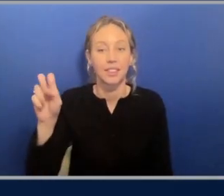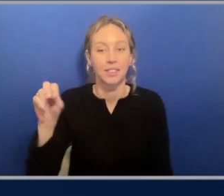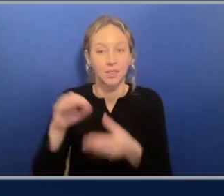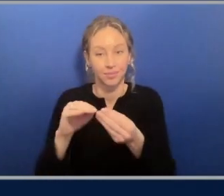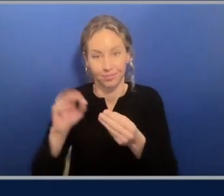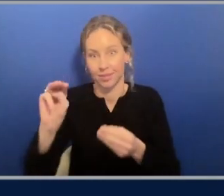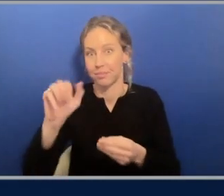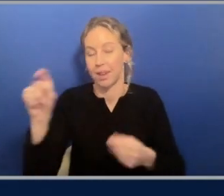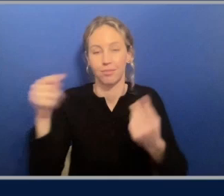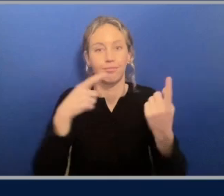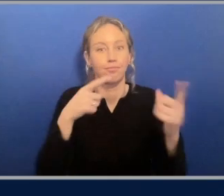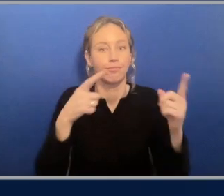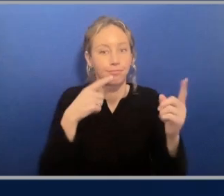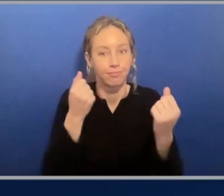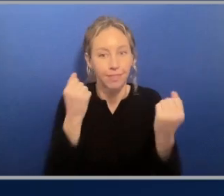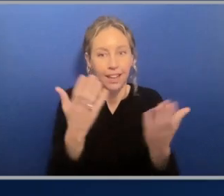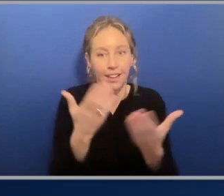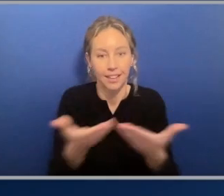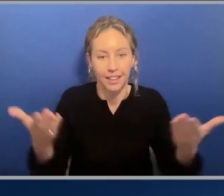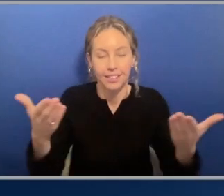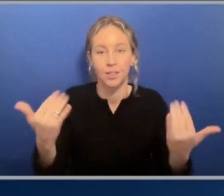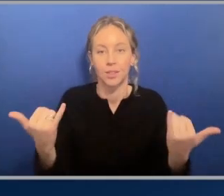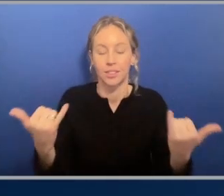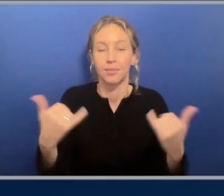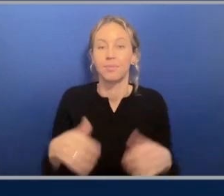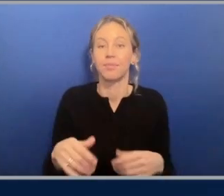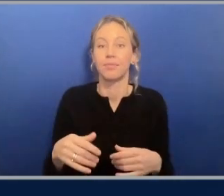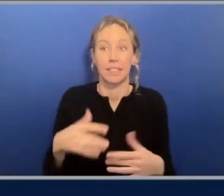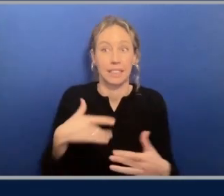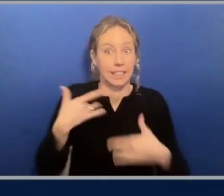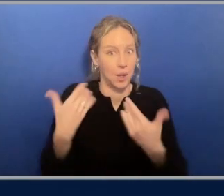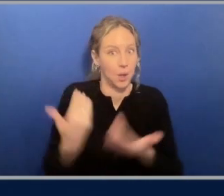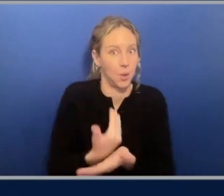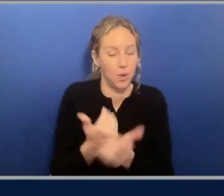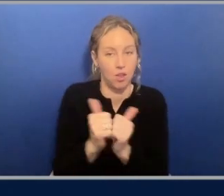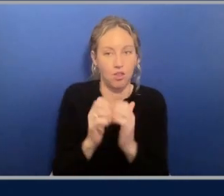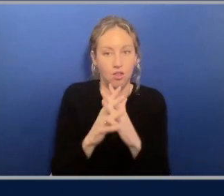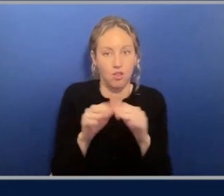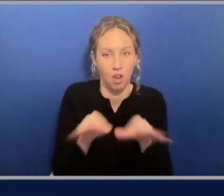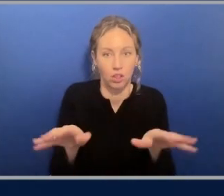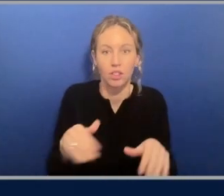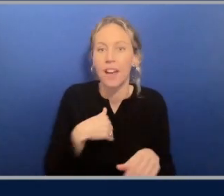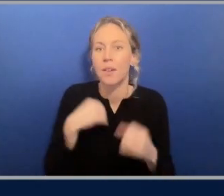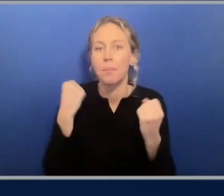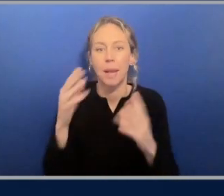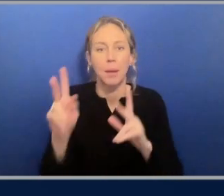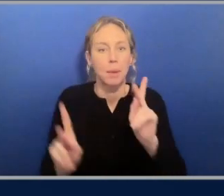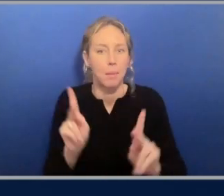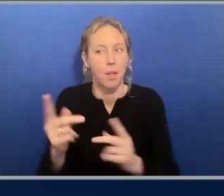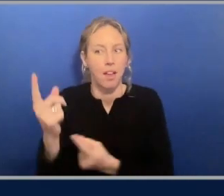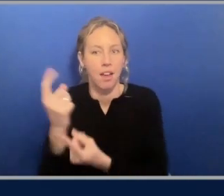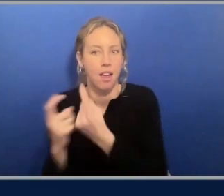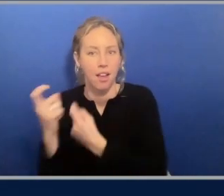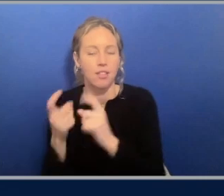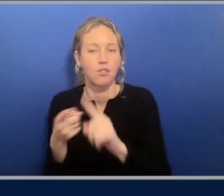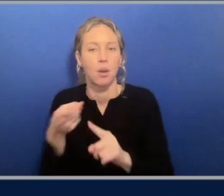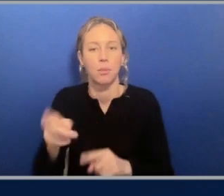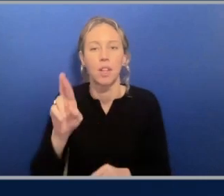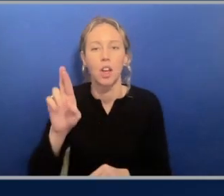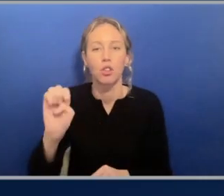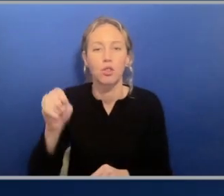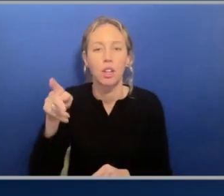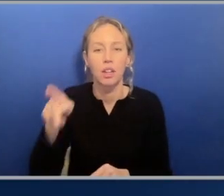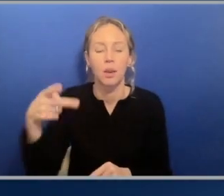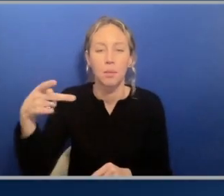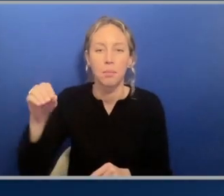today, exciting new launches. So we've got a lot of questions already from our repost.aws community, and we're going